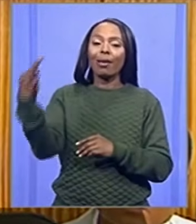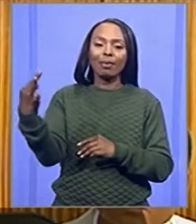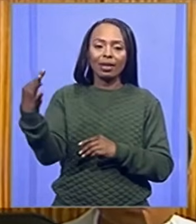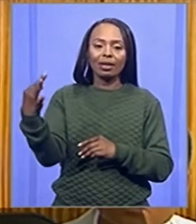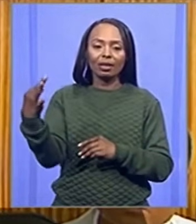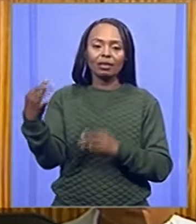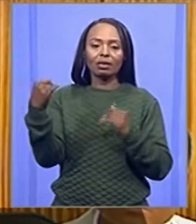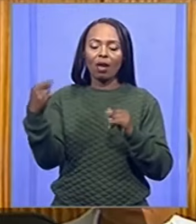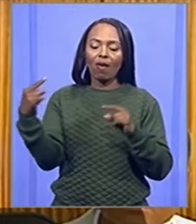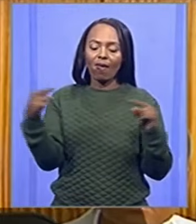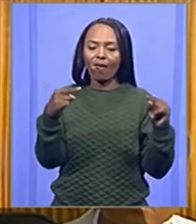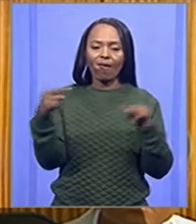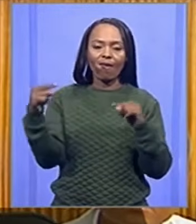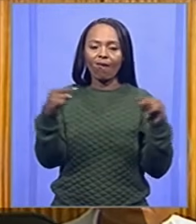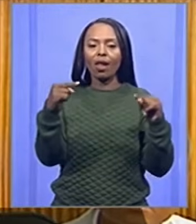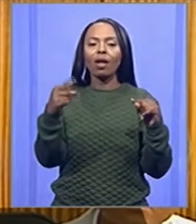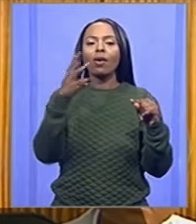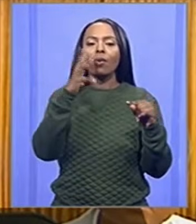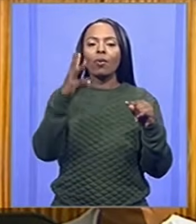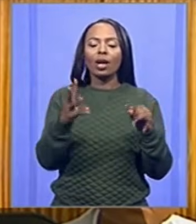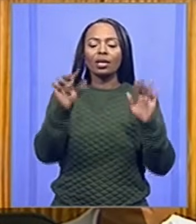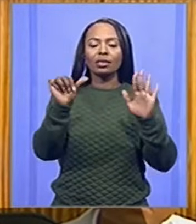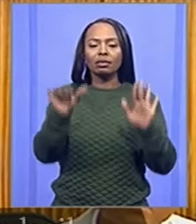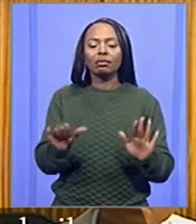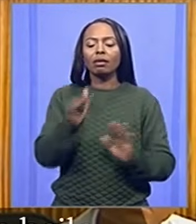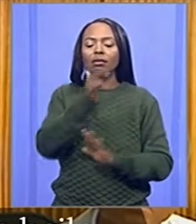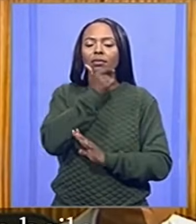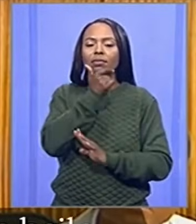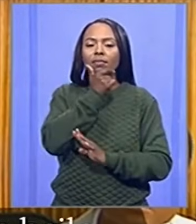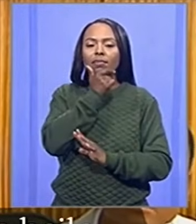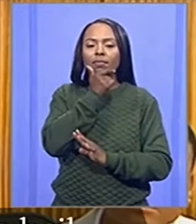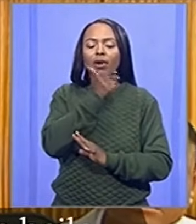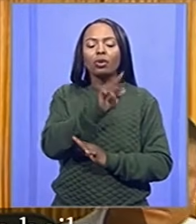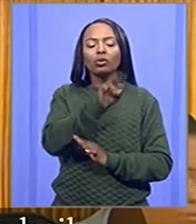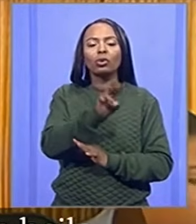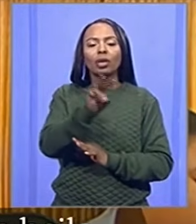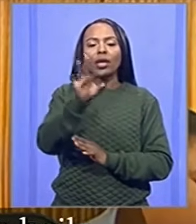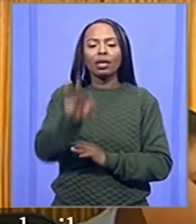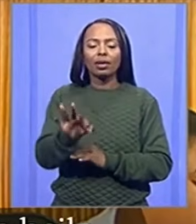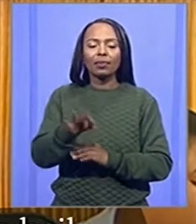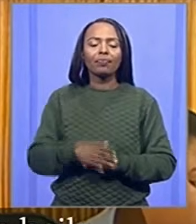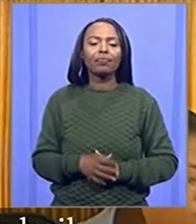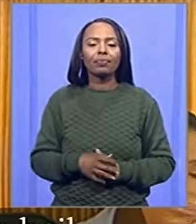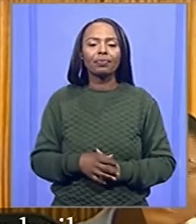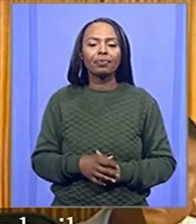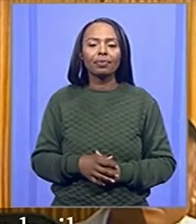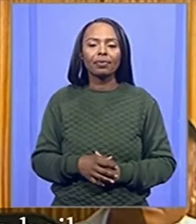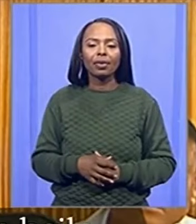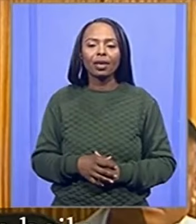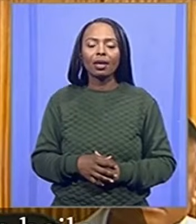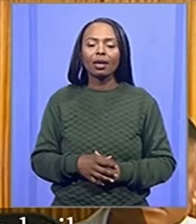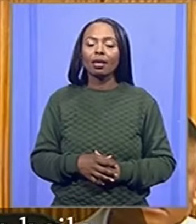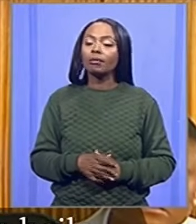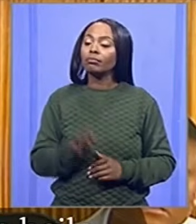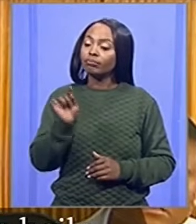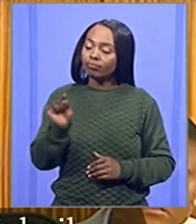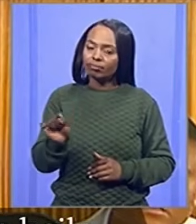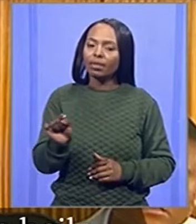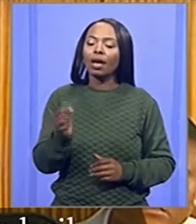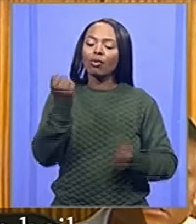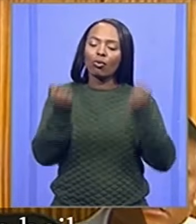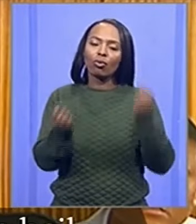lodged with this court on the 6th of December 2023, which the state can